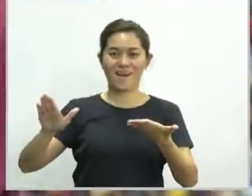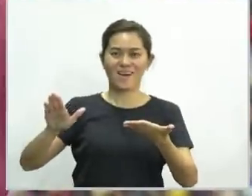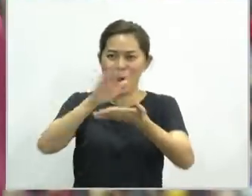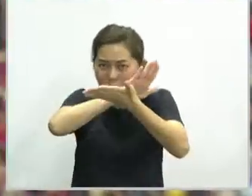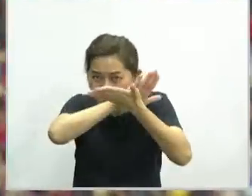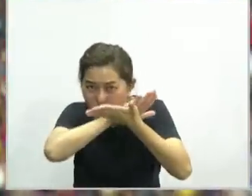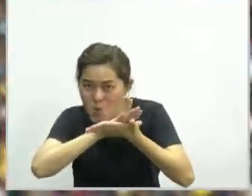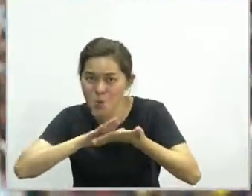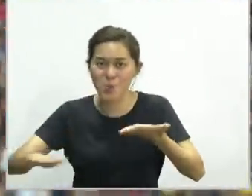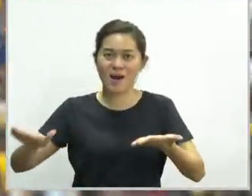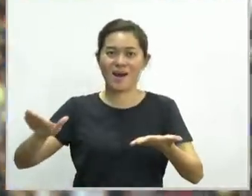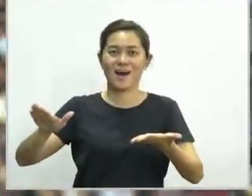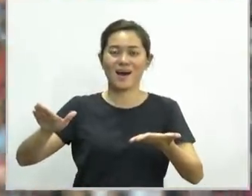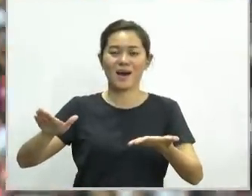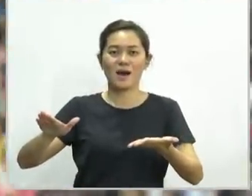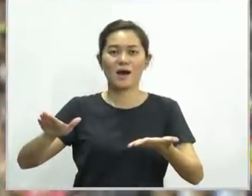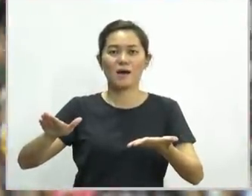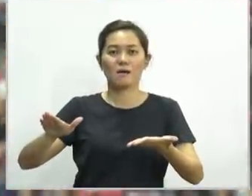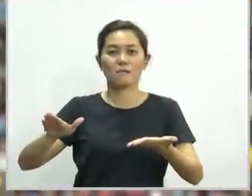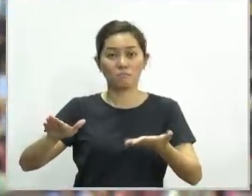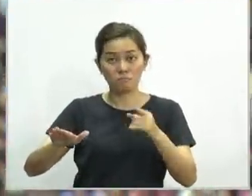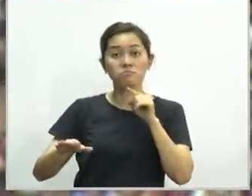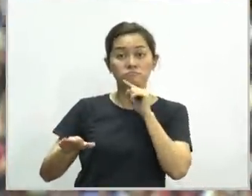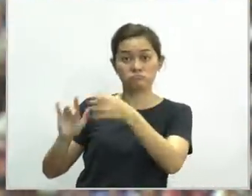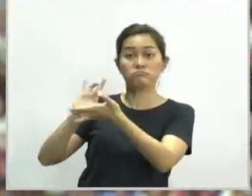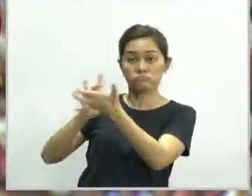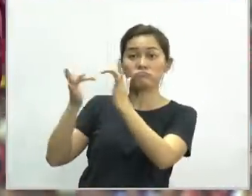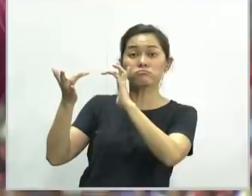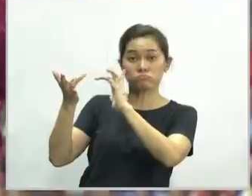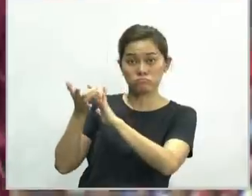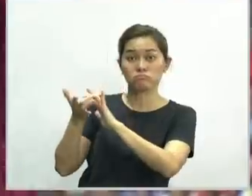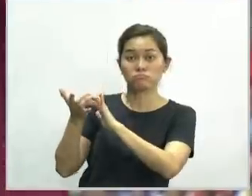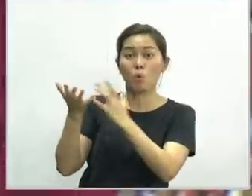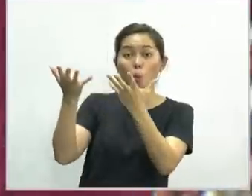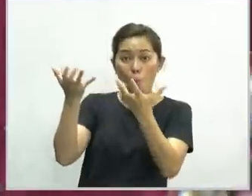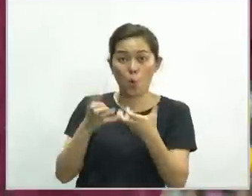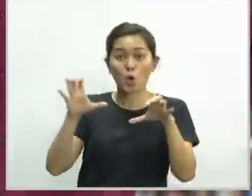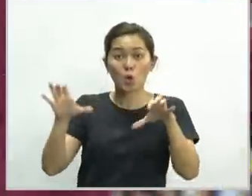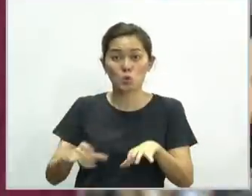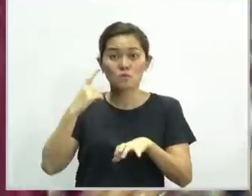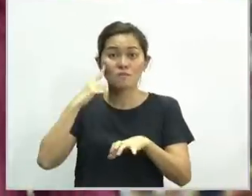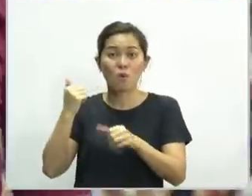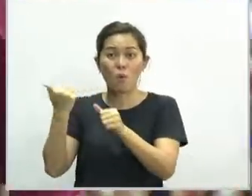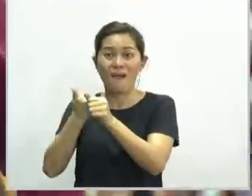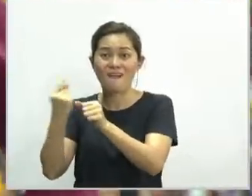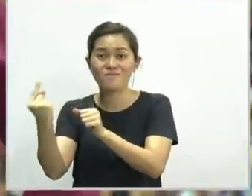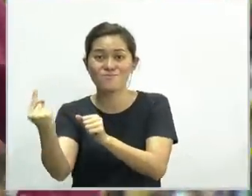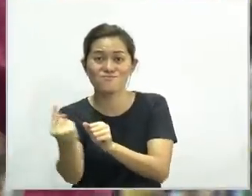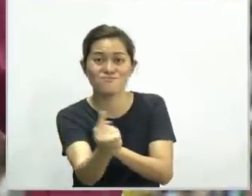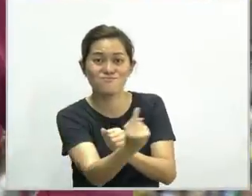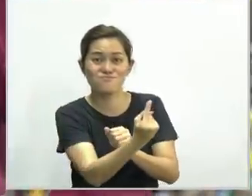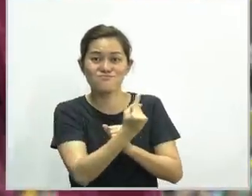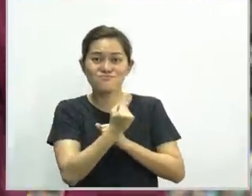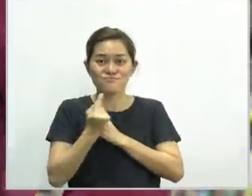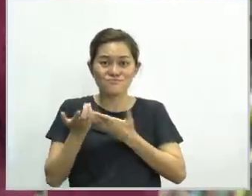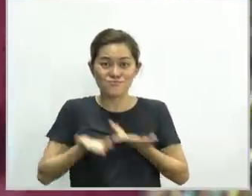Wipe it clean. That's what Jesus wants to do for every single one of